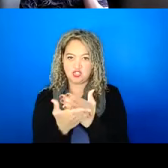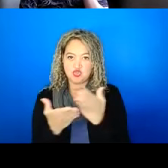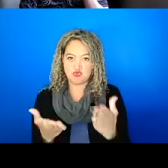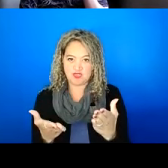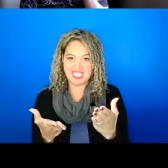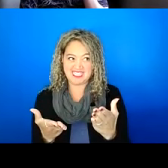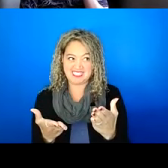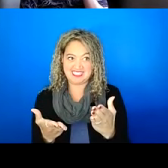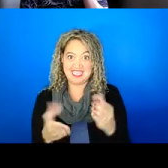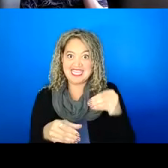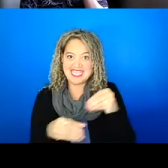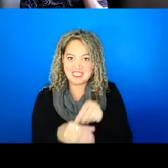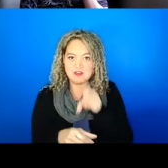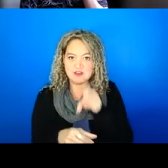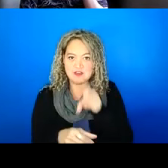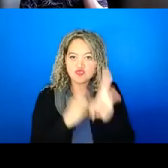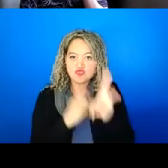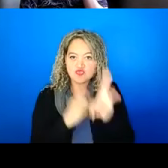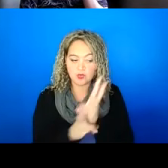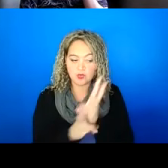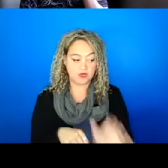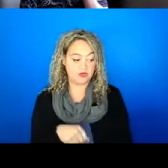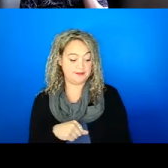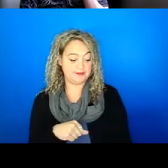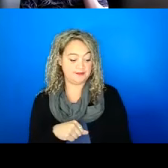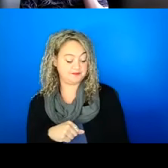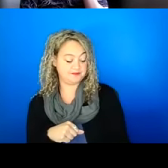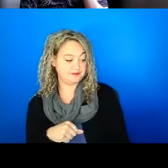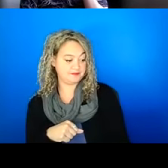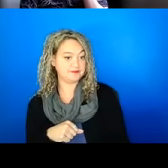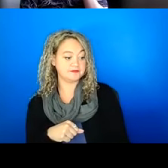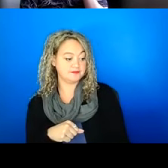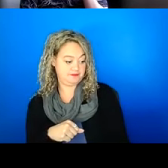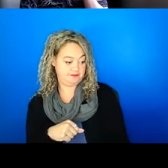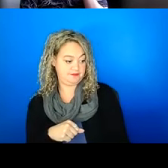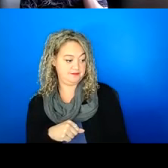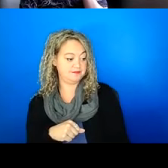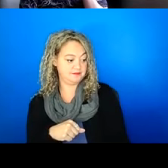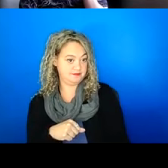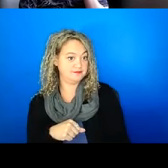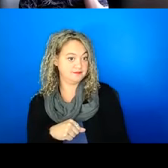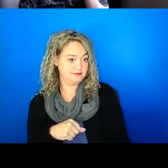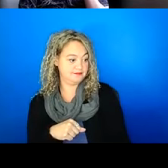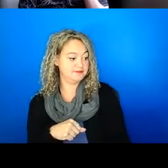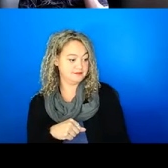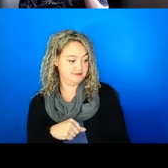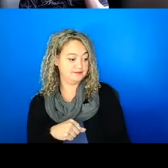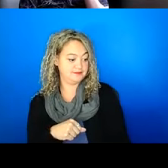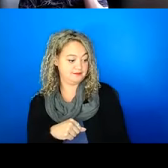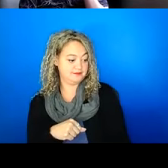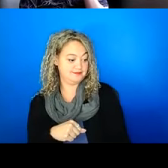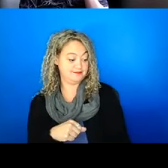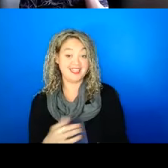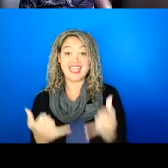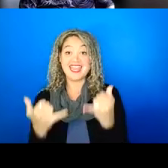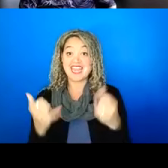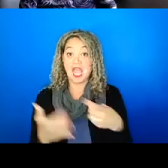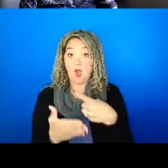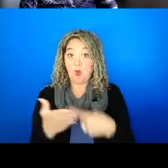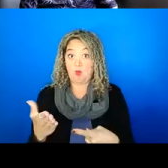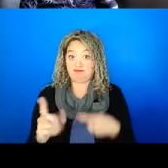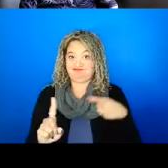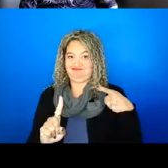the real world. All right, now let's turn to the main category I want to talk